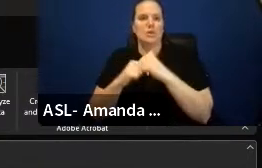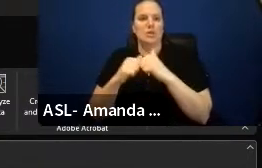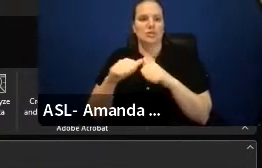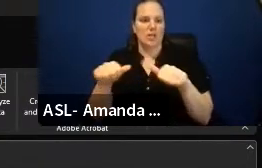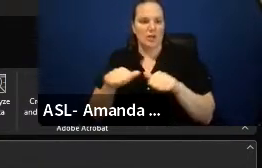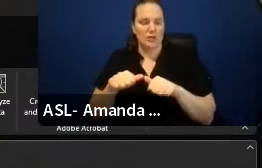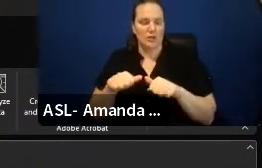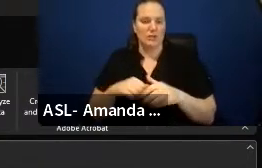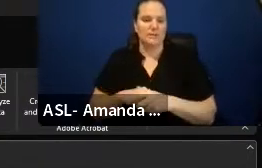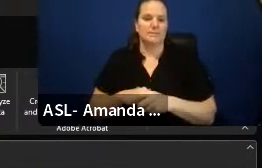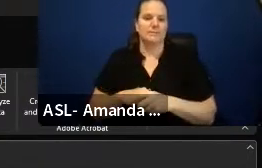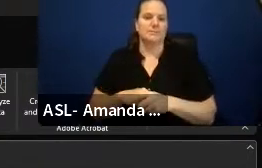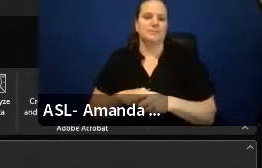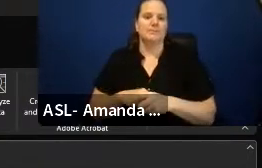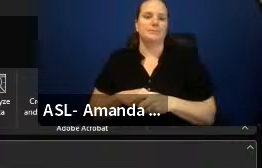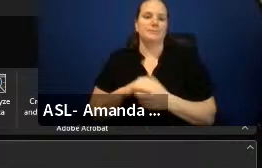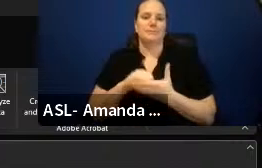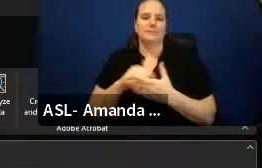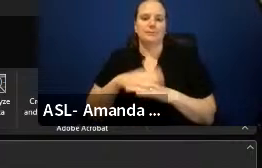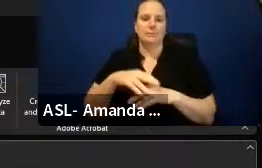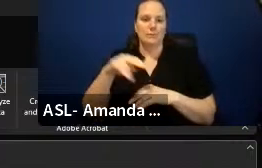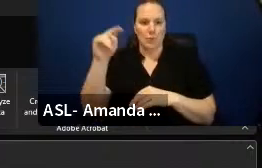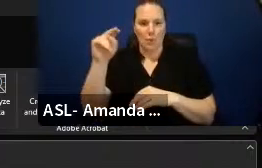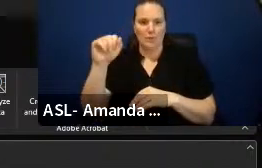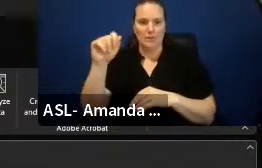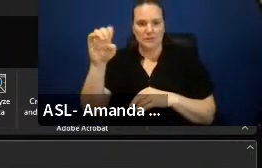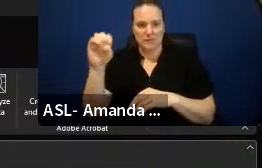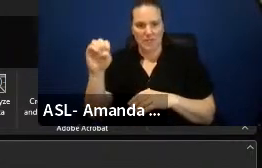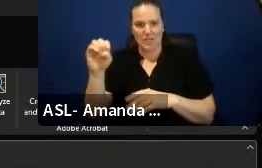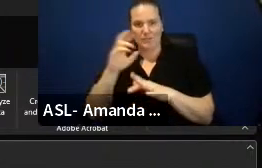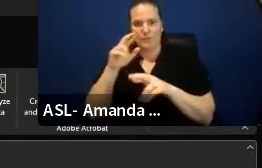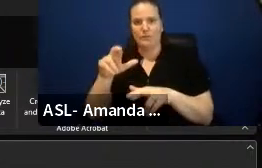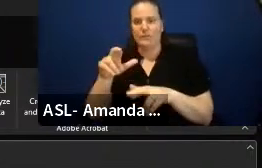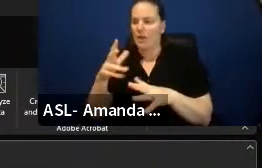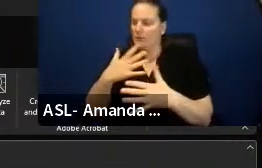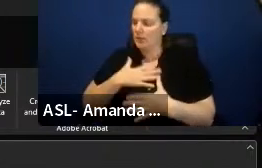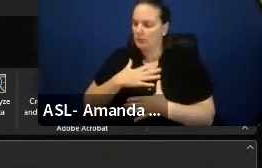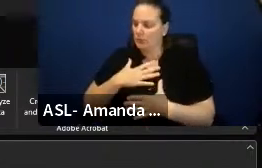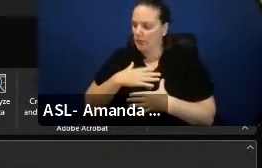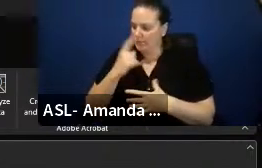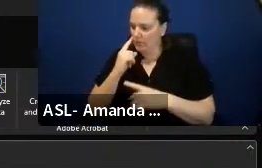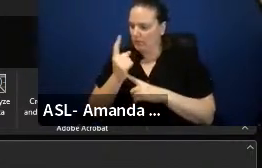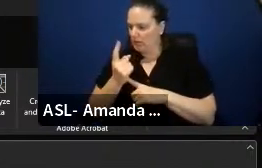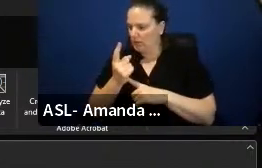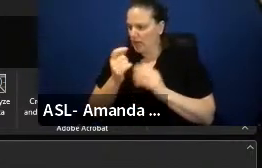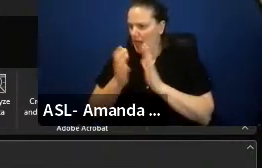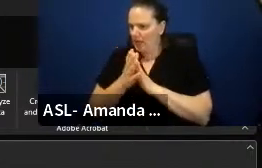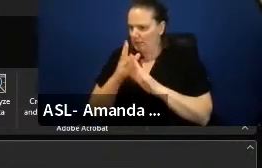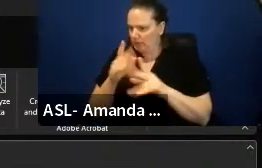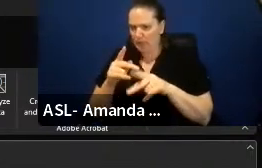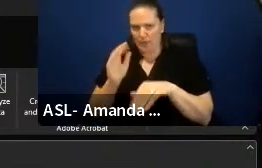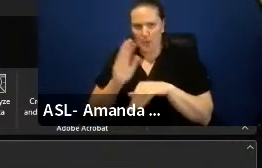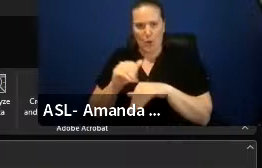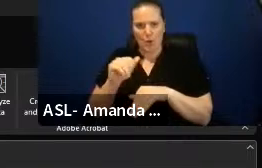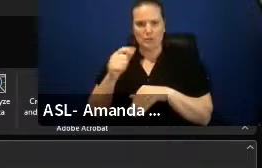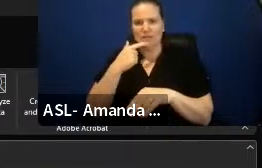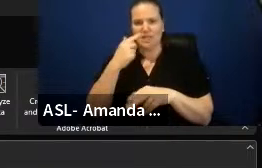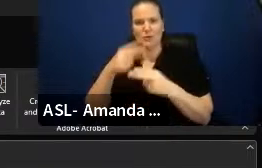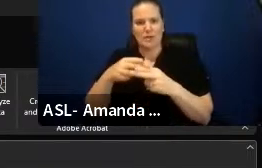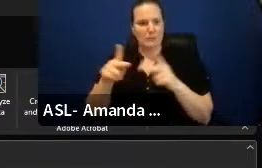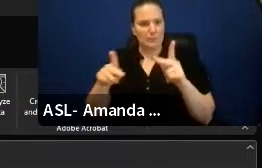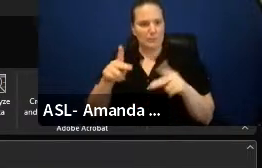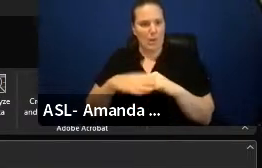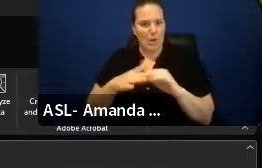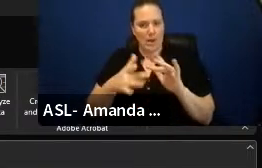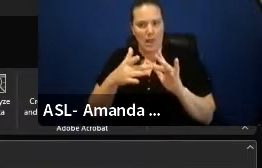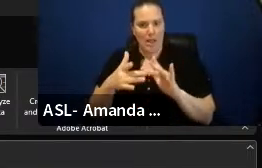So I wanna go On the north side of the river. take a breath for a second and just ask folks, let me call on you. Please say your name for folks